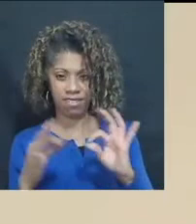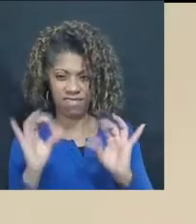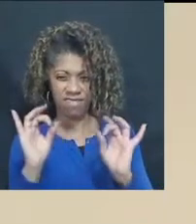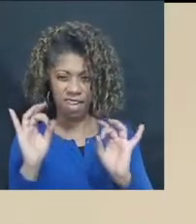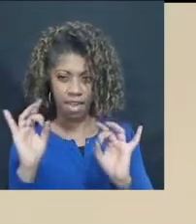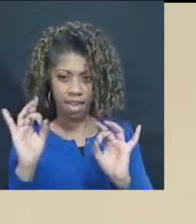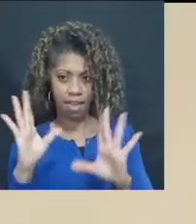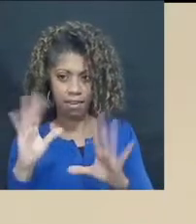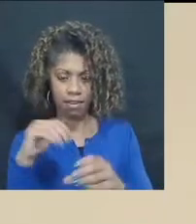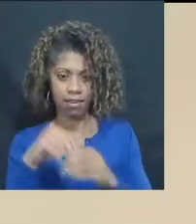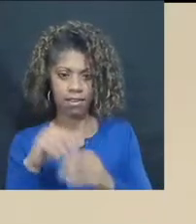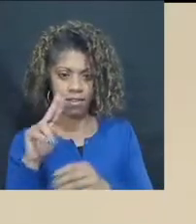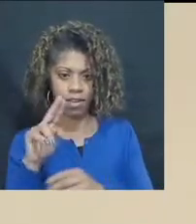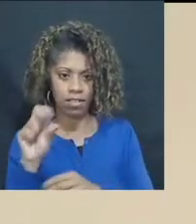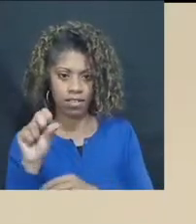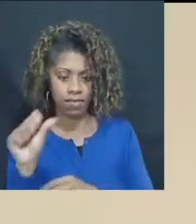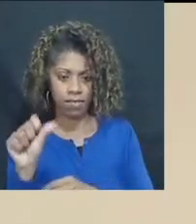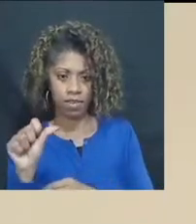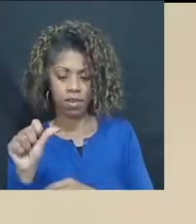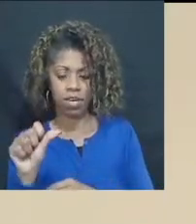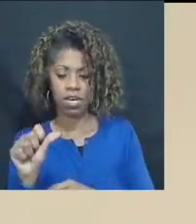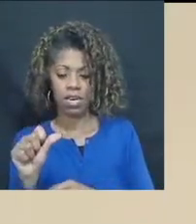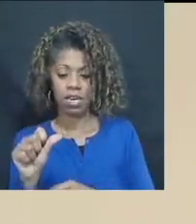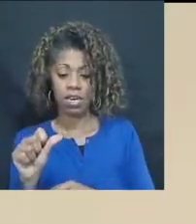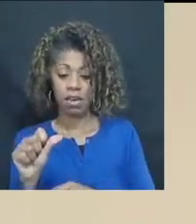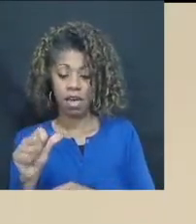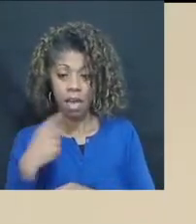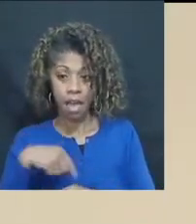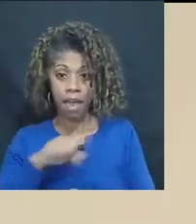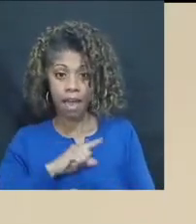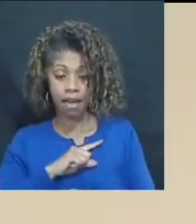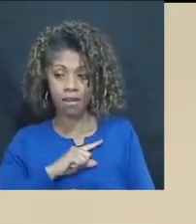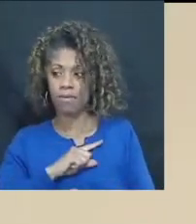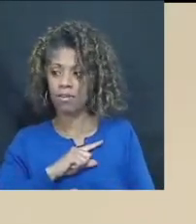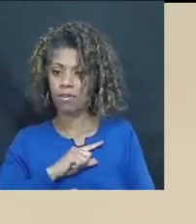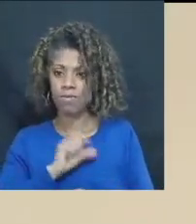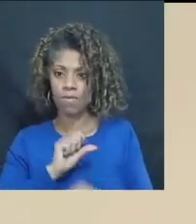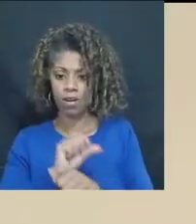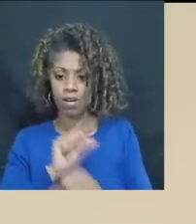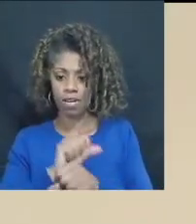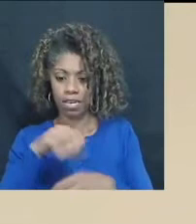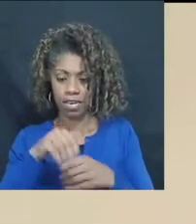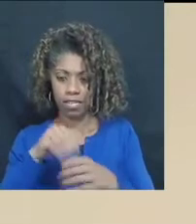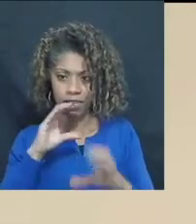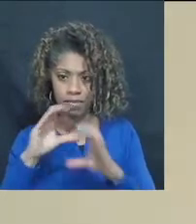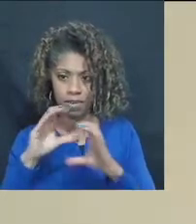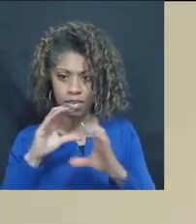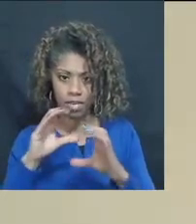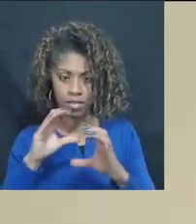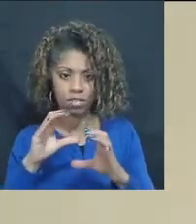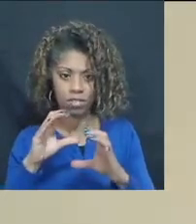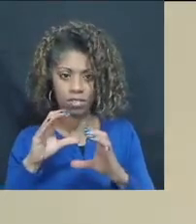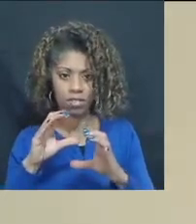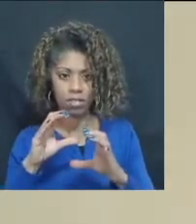then we in the communications field are co-authors of America's narrative of